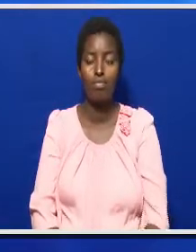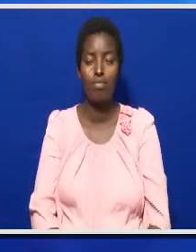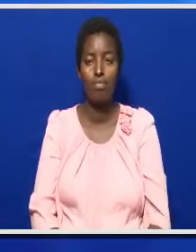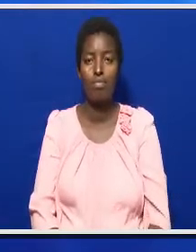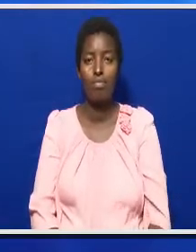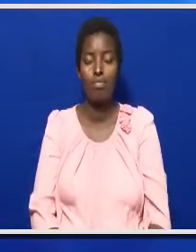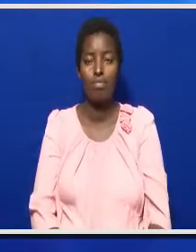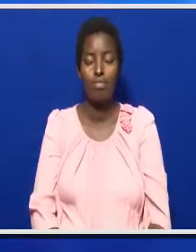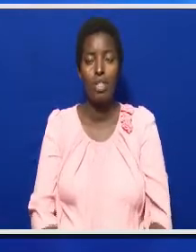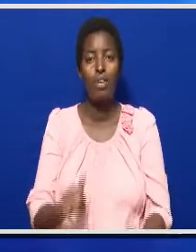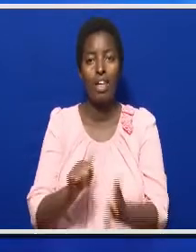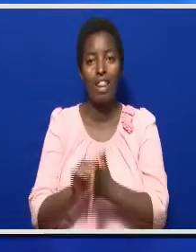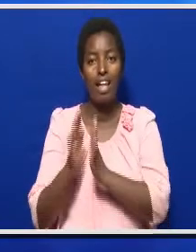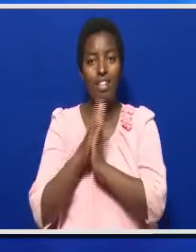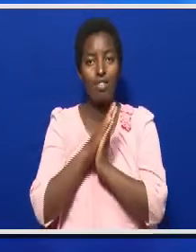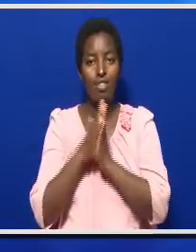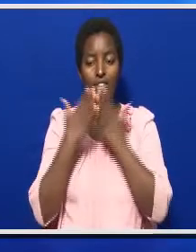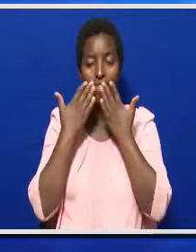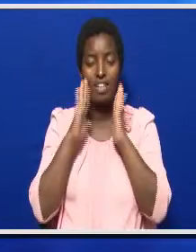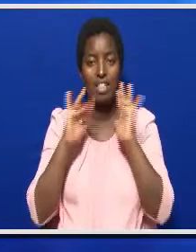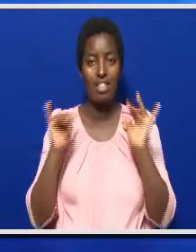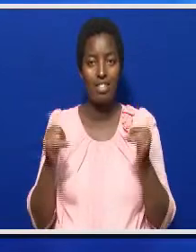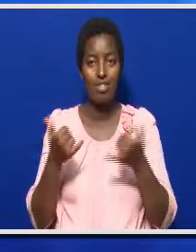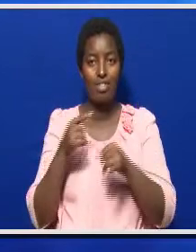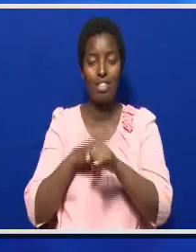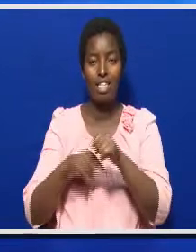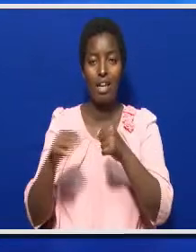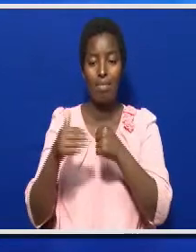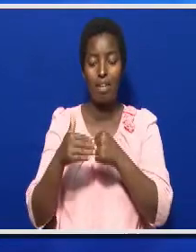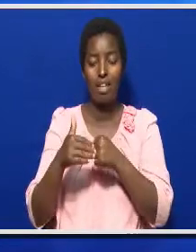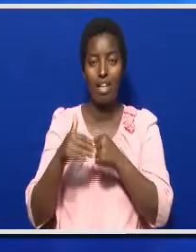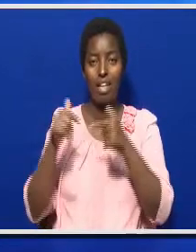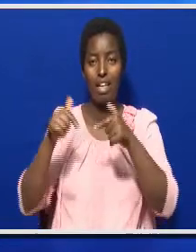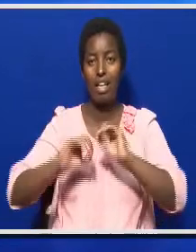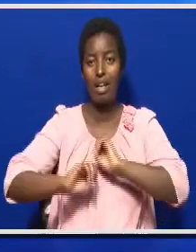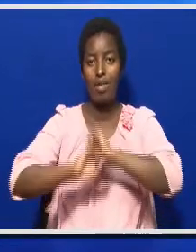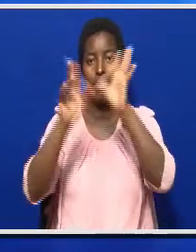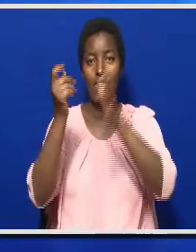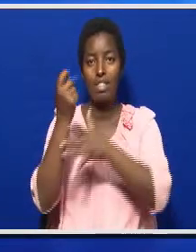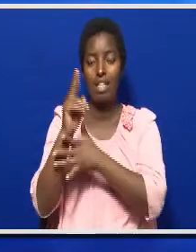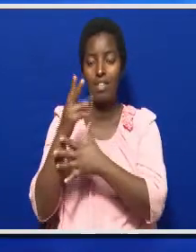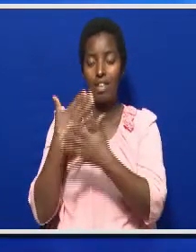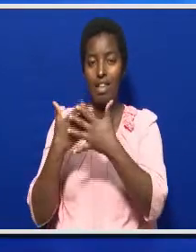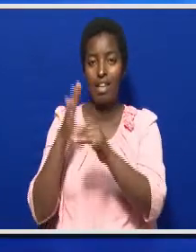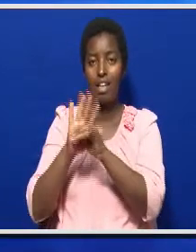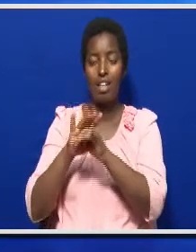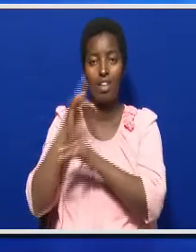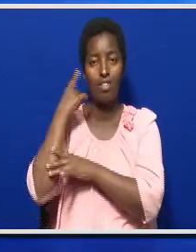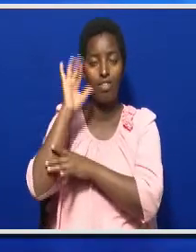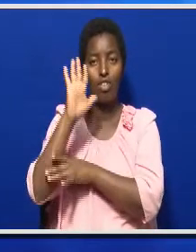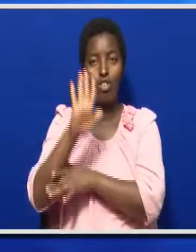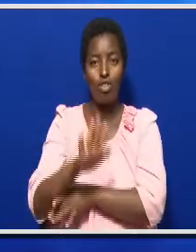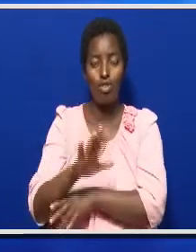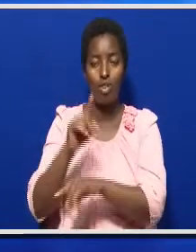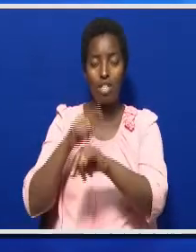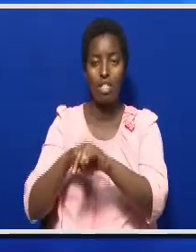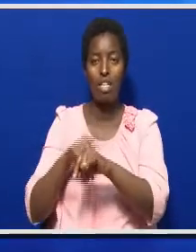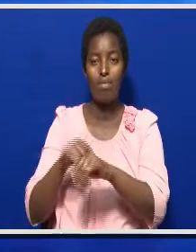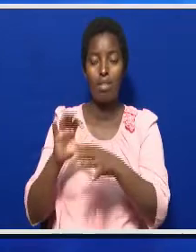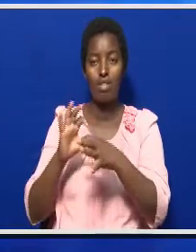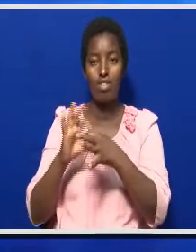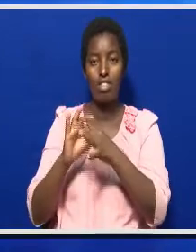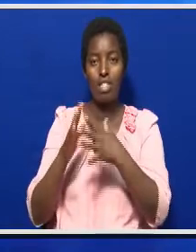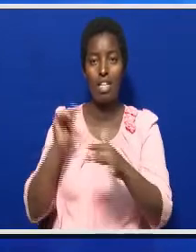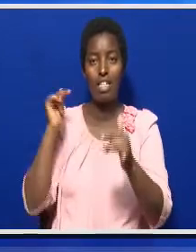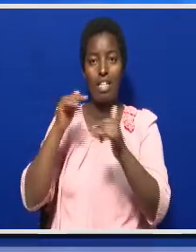All right, with that story marks the end of Prime News at 9 right here on Mwangaza TV. Thank you so much for your valued company and joining us till